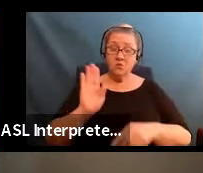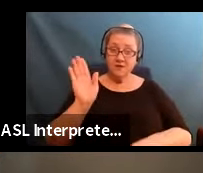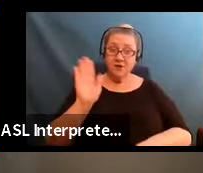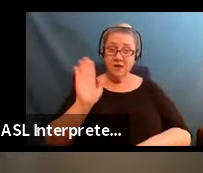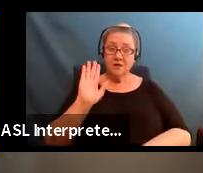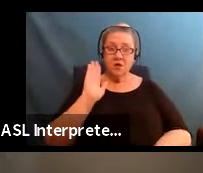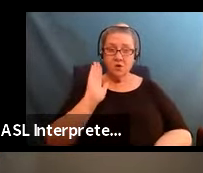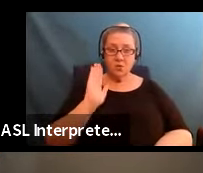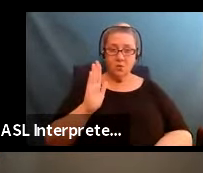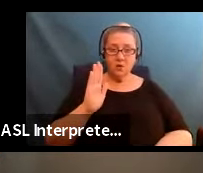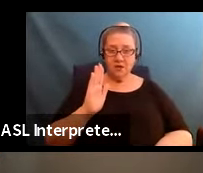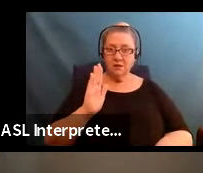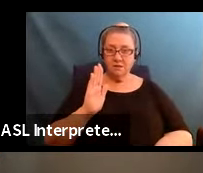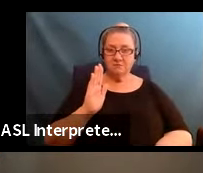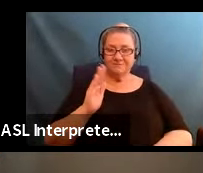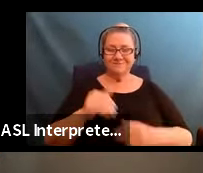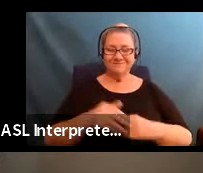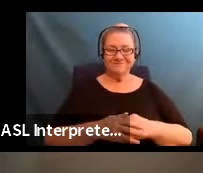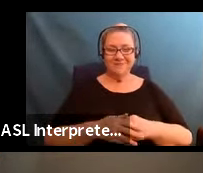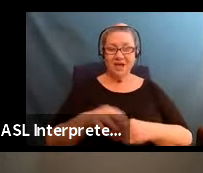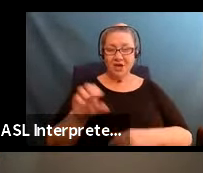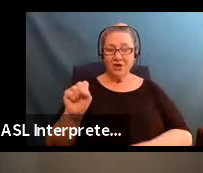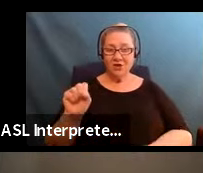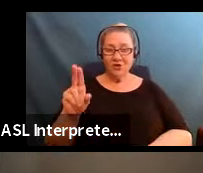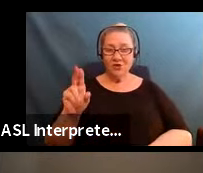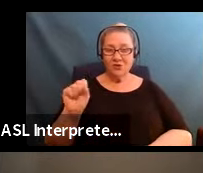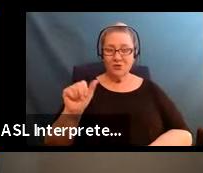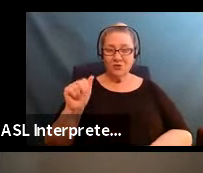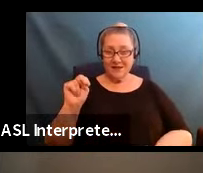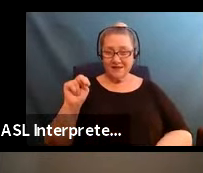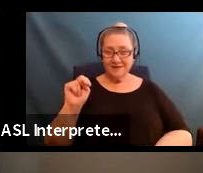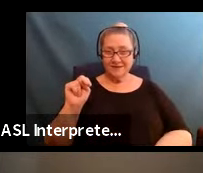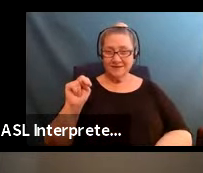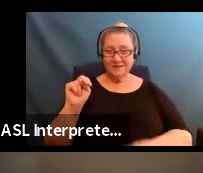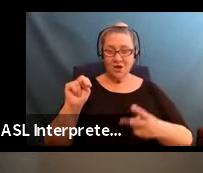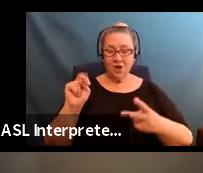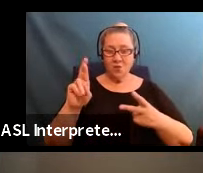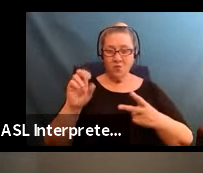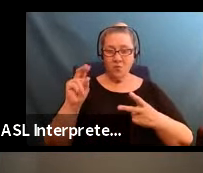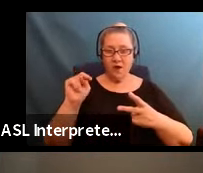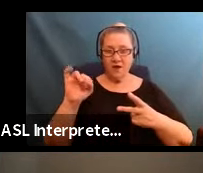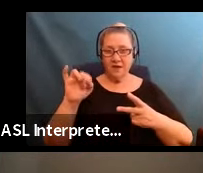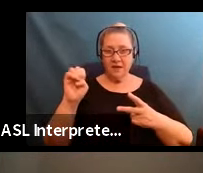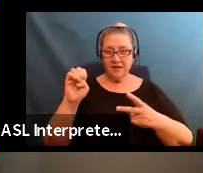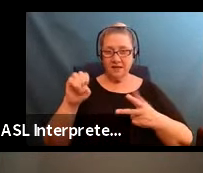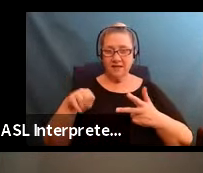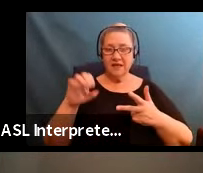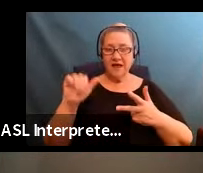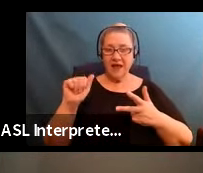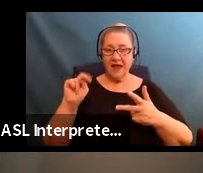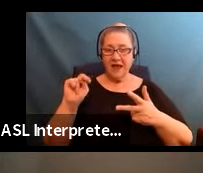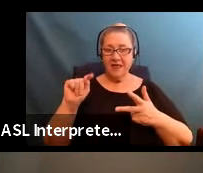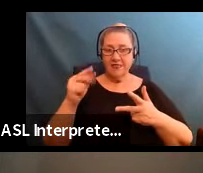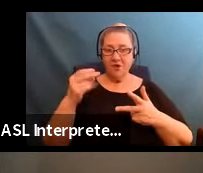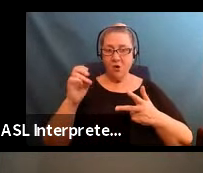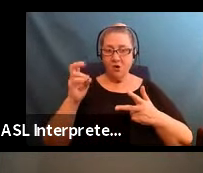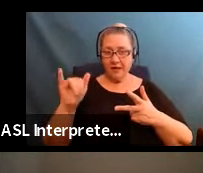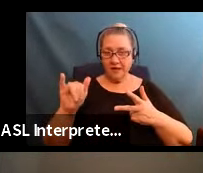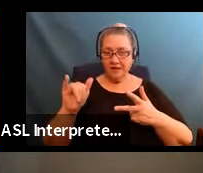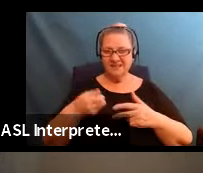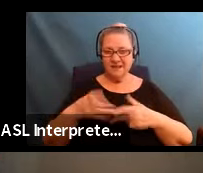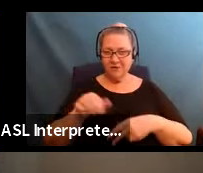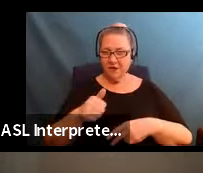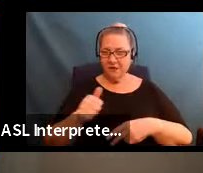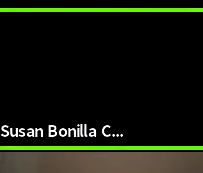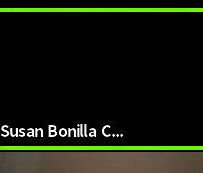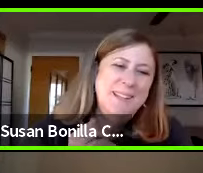start with Susan, and then we'll go to Ronnie, and then Anthony. And then I know there's several others that will come next. Go ahead,